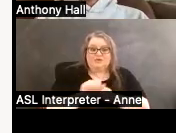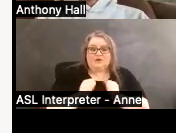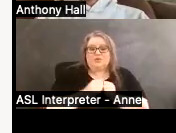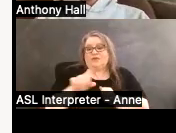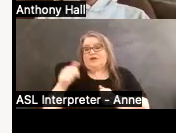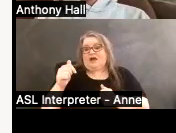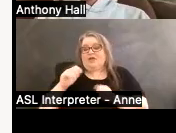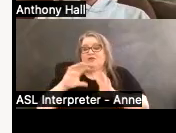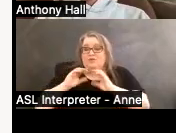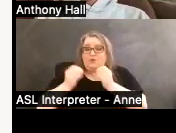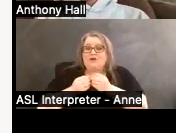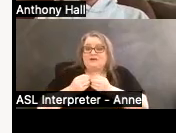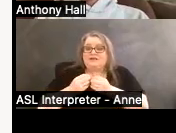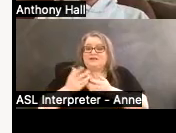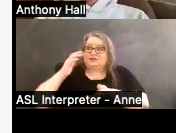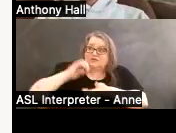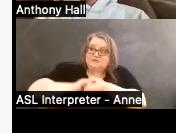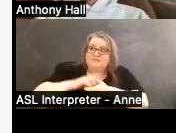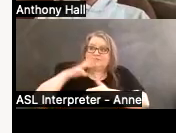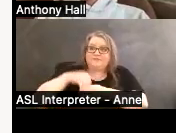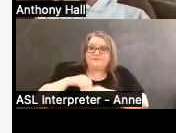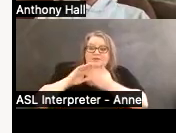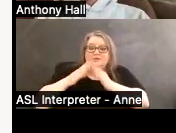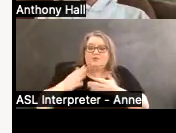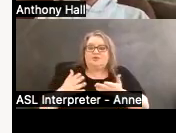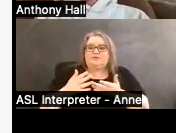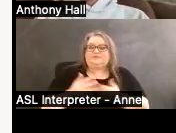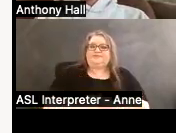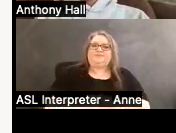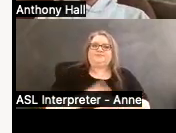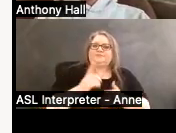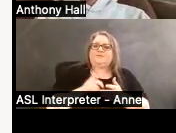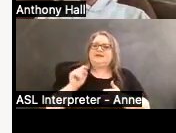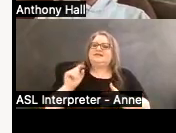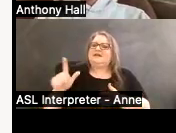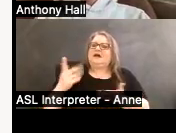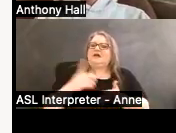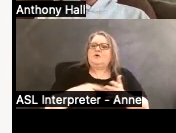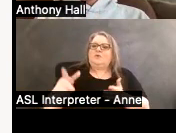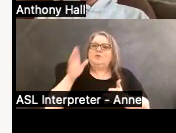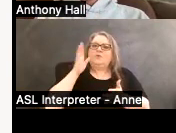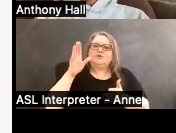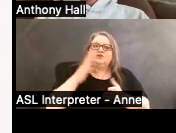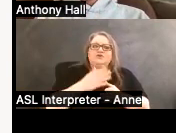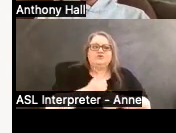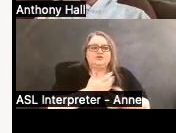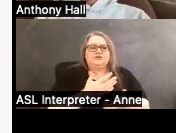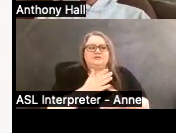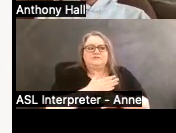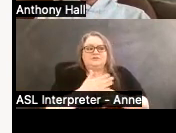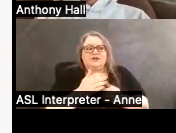entities in the community. How would you, or what would you share, TL, with those listening